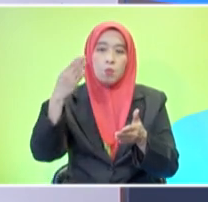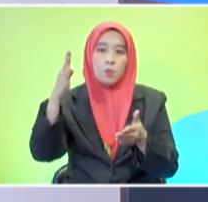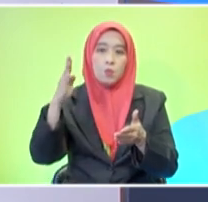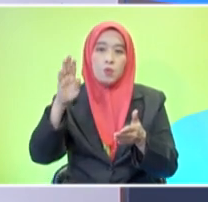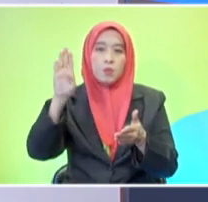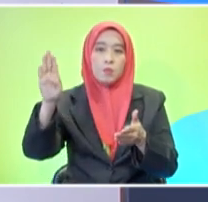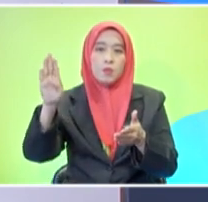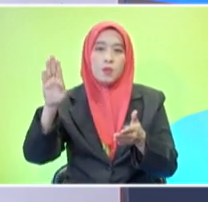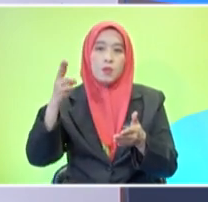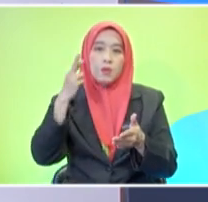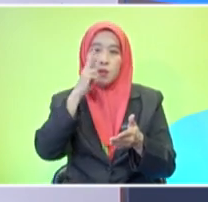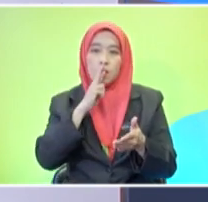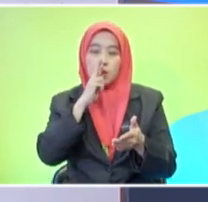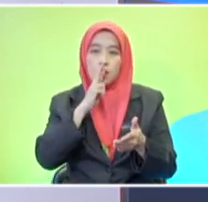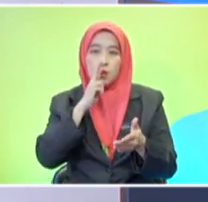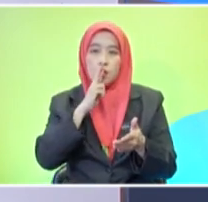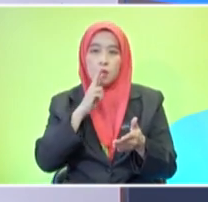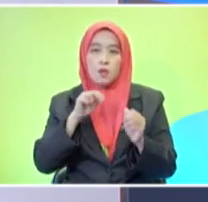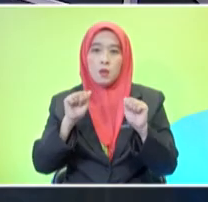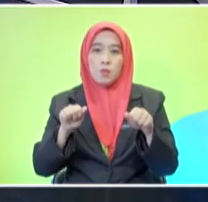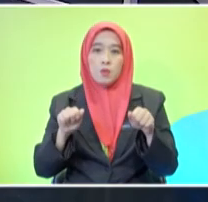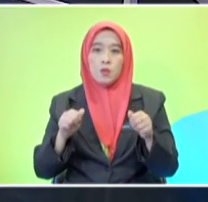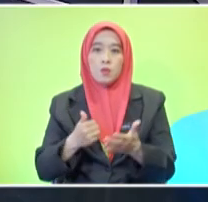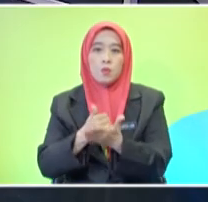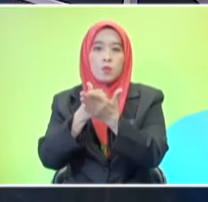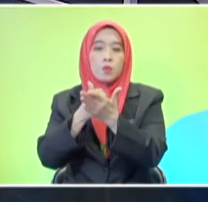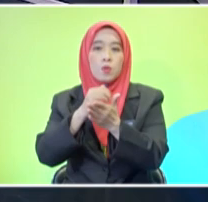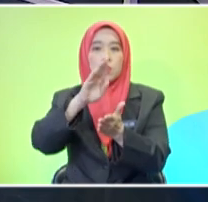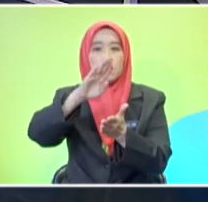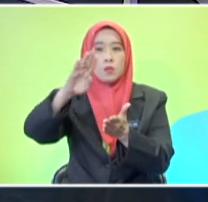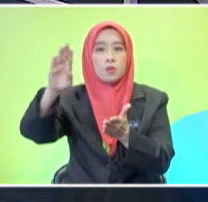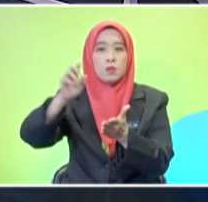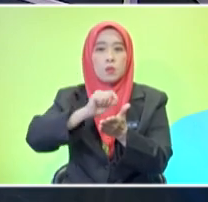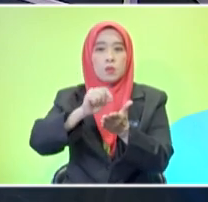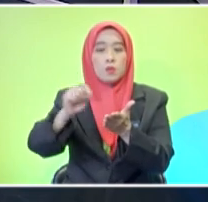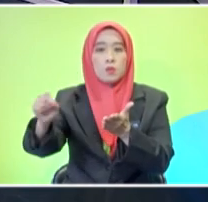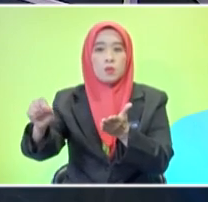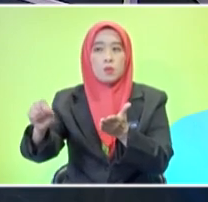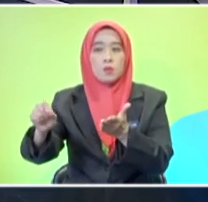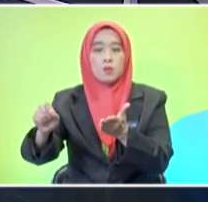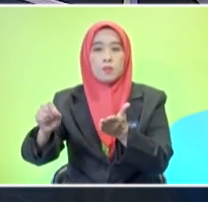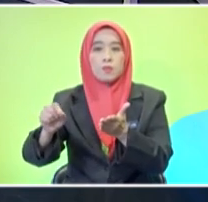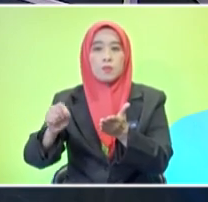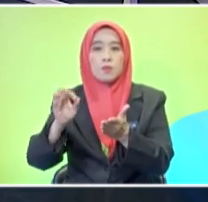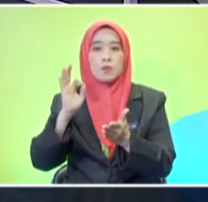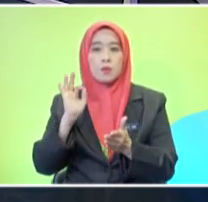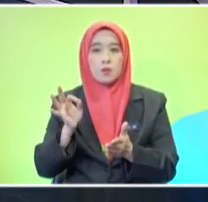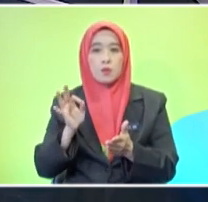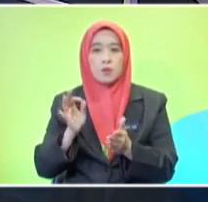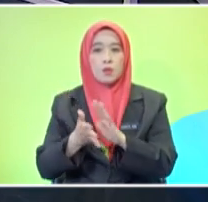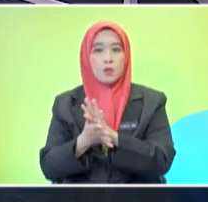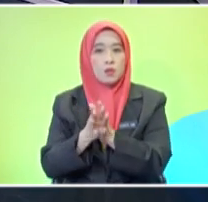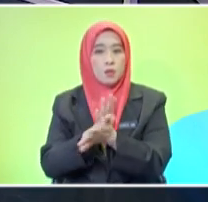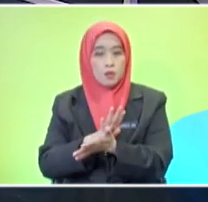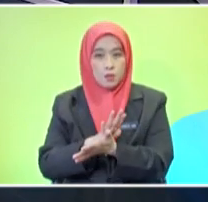Could you please help me to fill in the blanks? Of course, Mr. Q. Let me just go over there for a while. Okay. So that